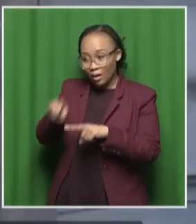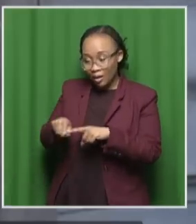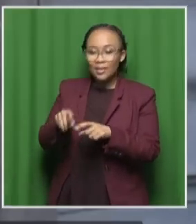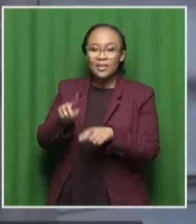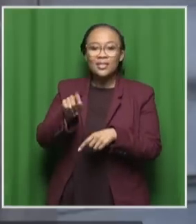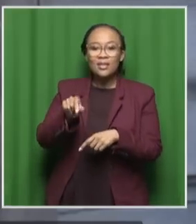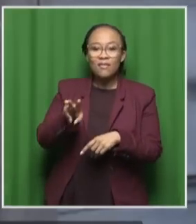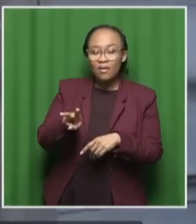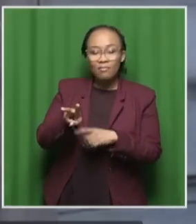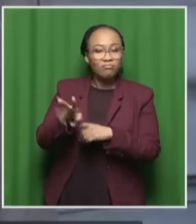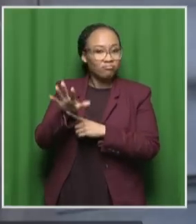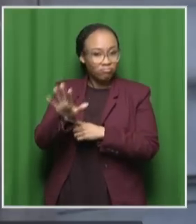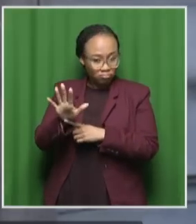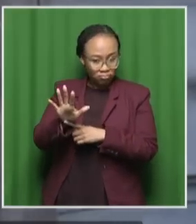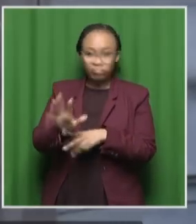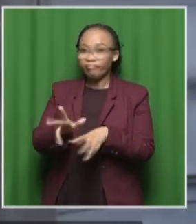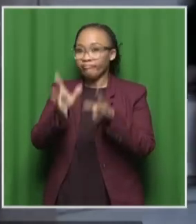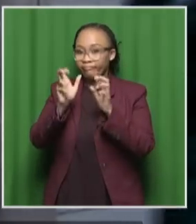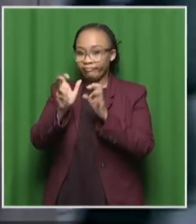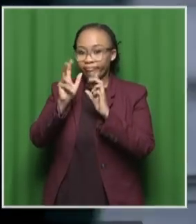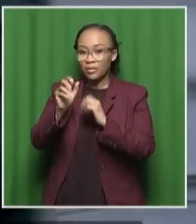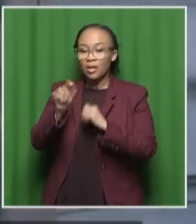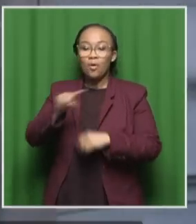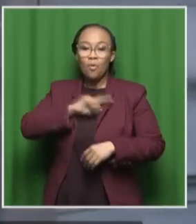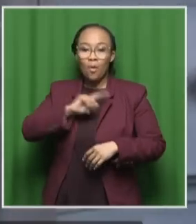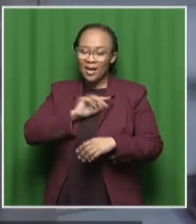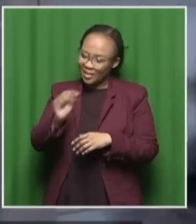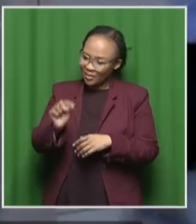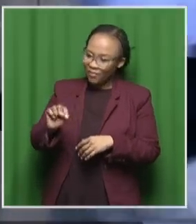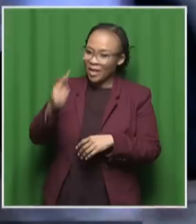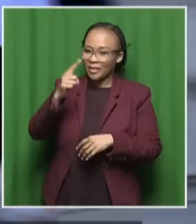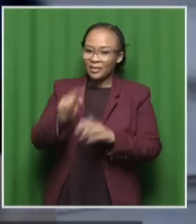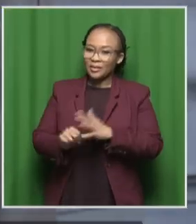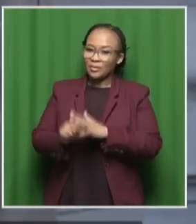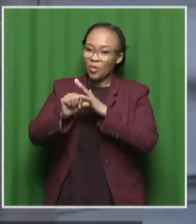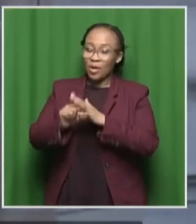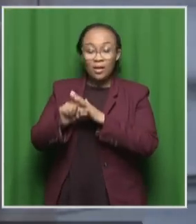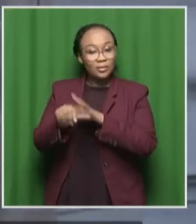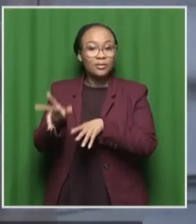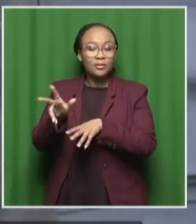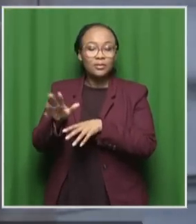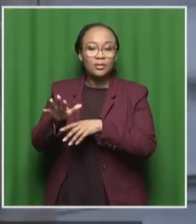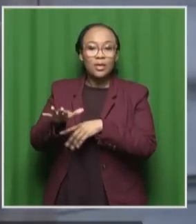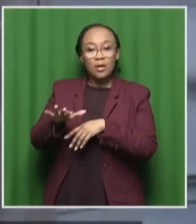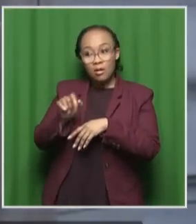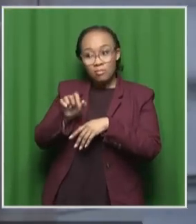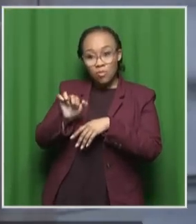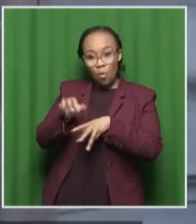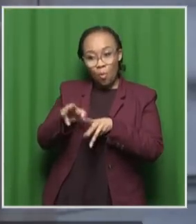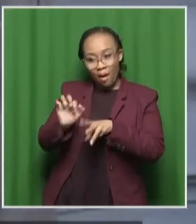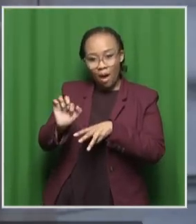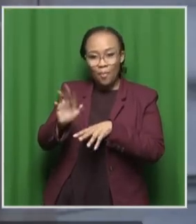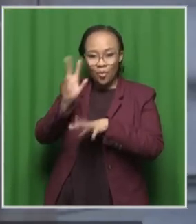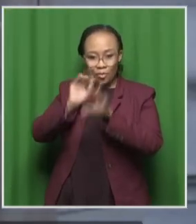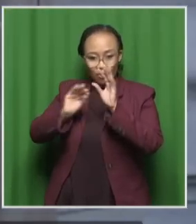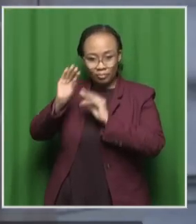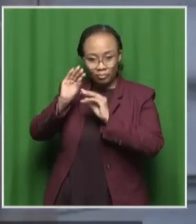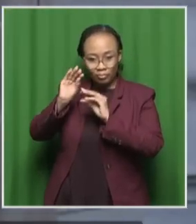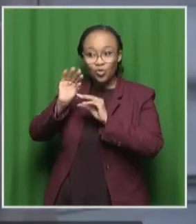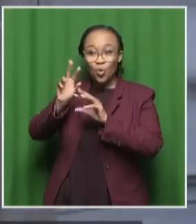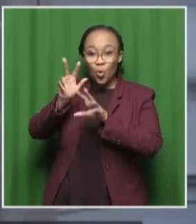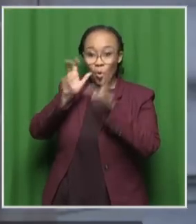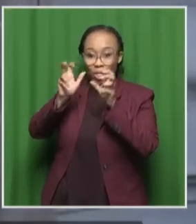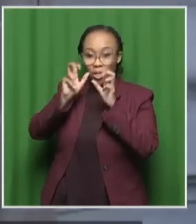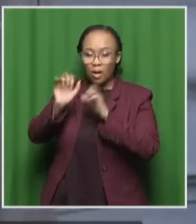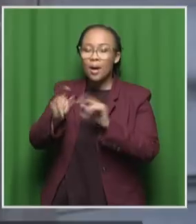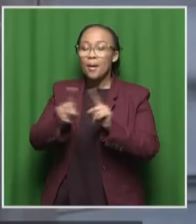known as the public broadcaster, as their primary news source, and will argue that this allegedly deliberately misleads the public by